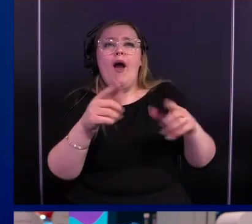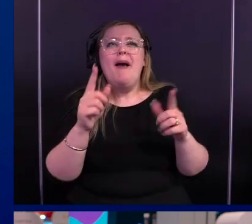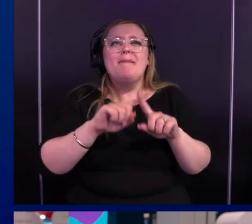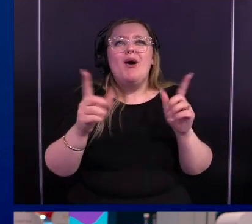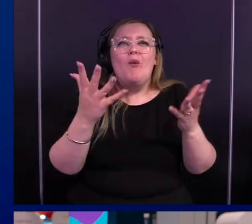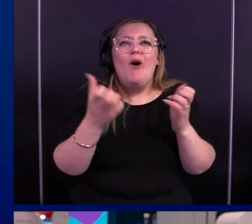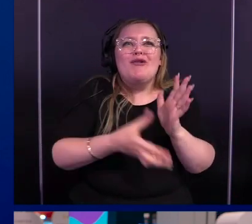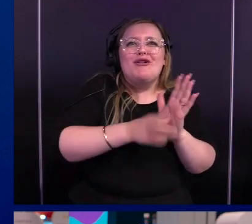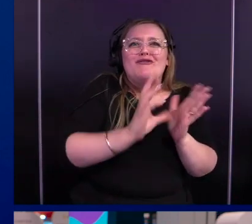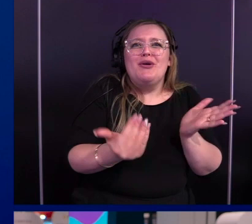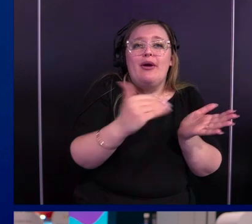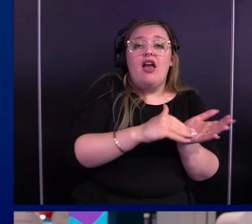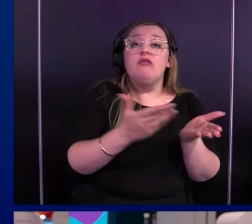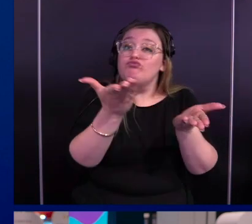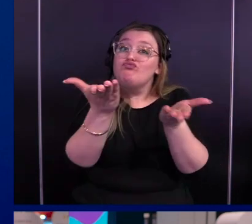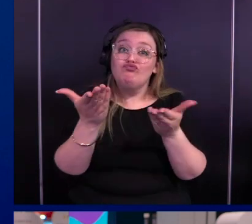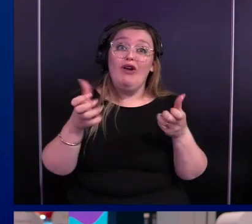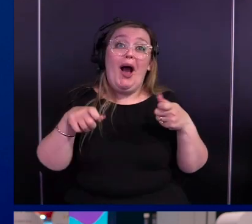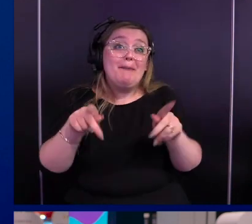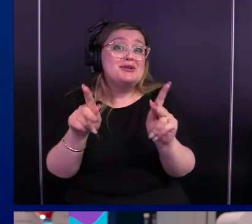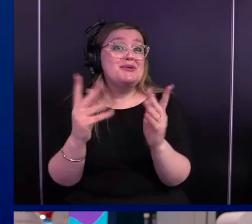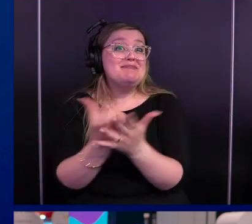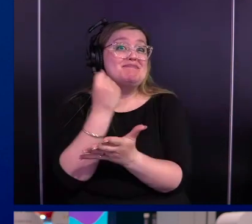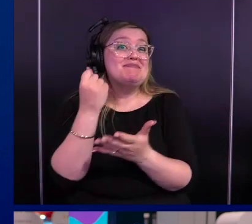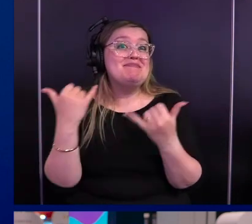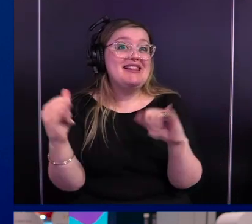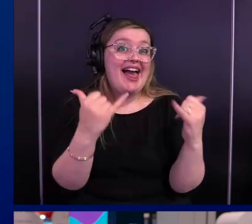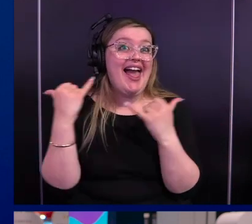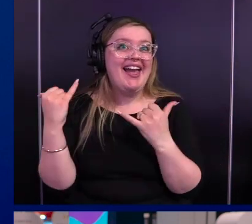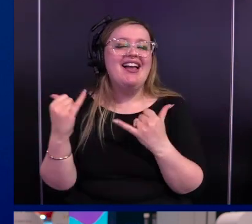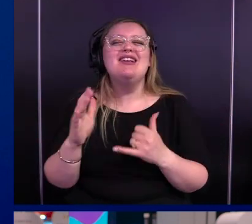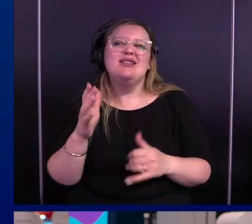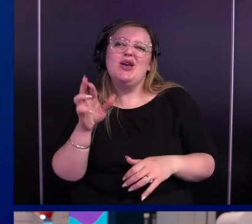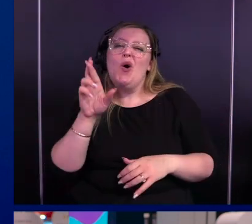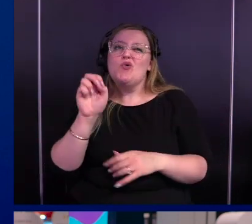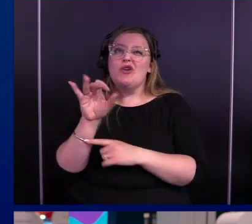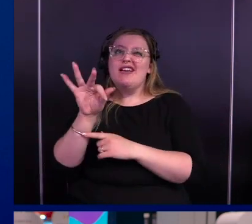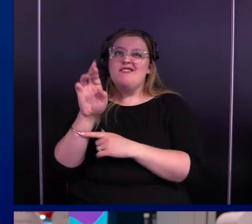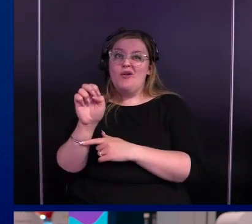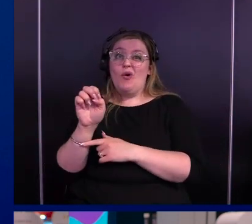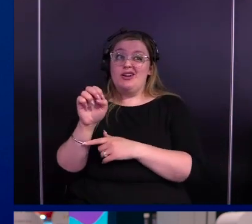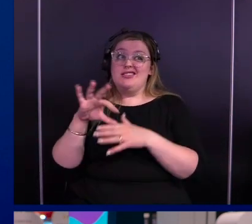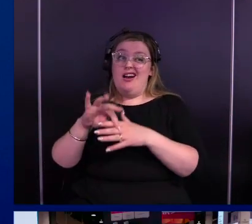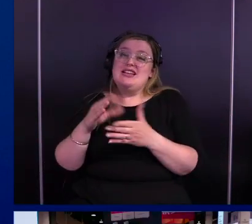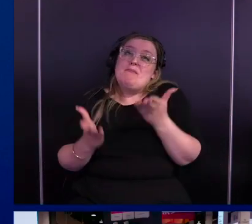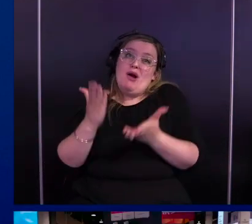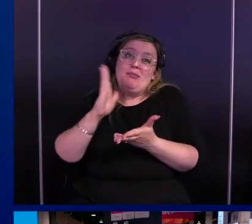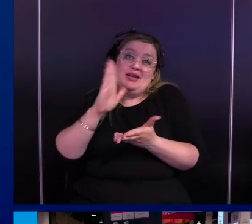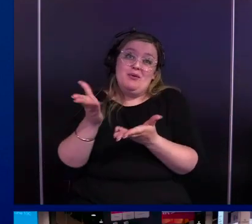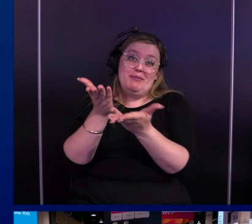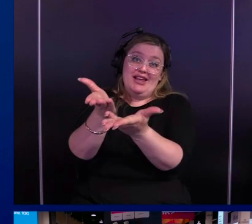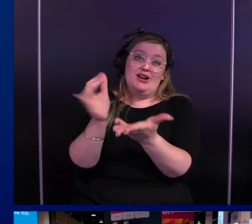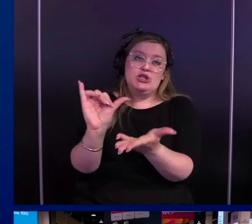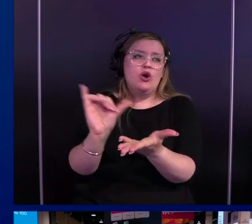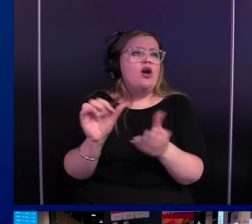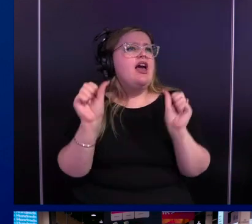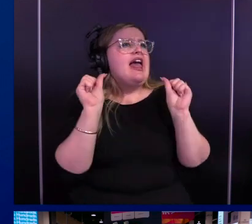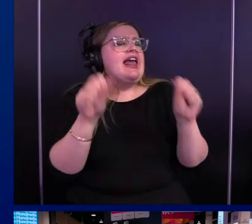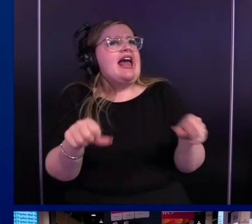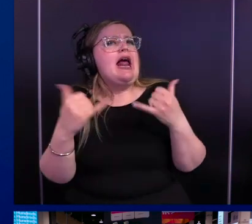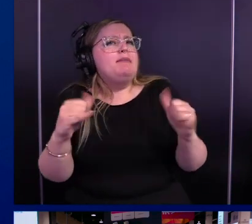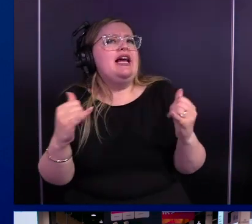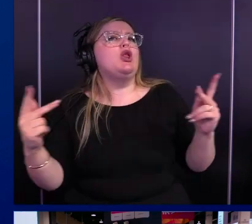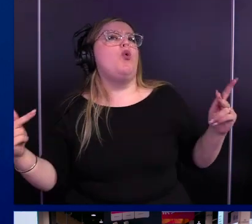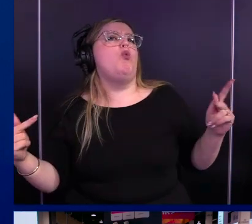opportunities to go play it. And then you'll probably see a lot of the content from reInforce here come out in a similar vein. Can I put in a feature request to play the worst of reInvent? Because